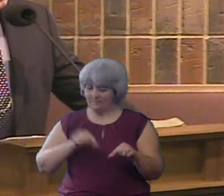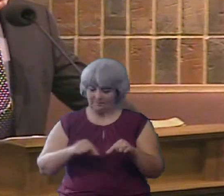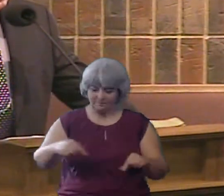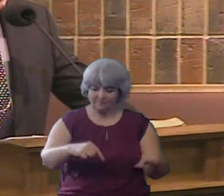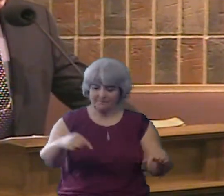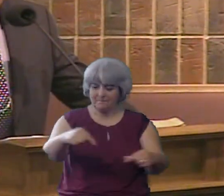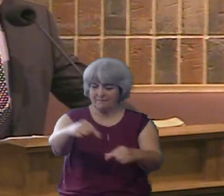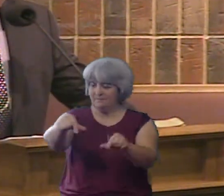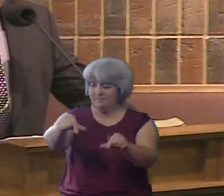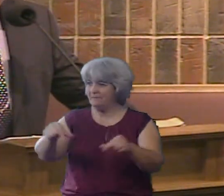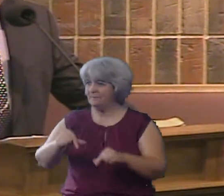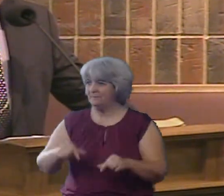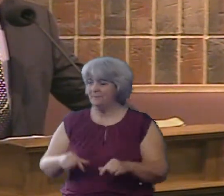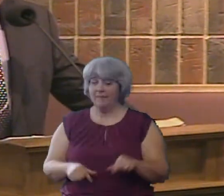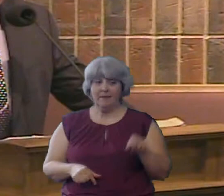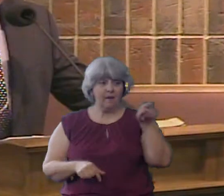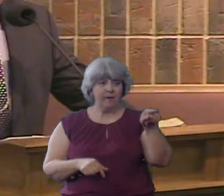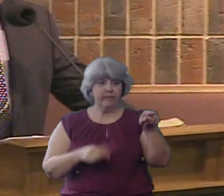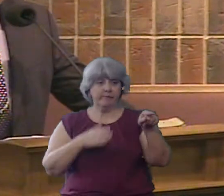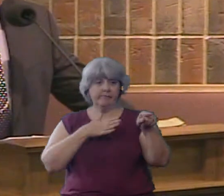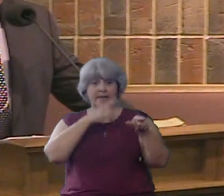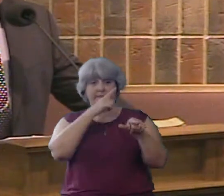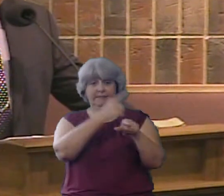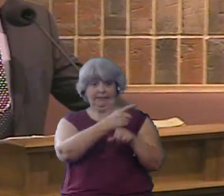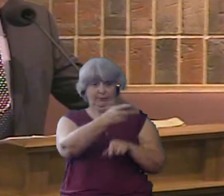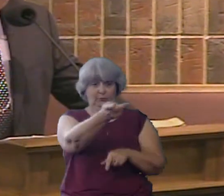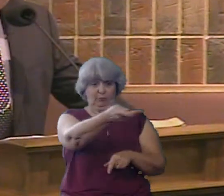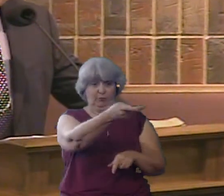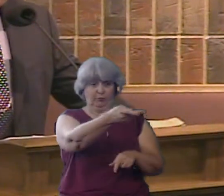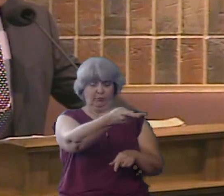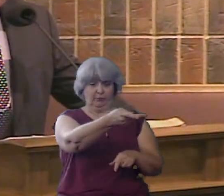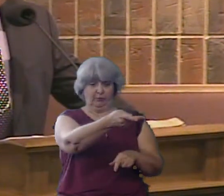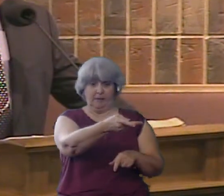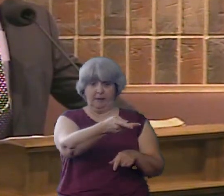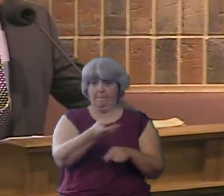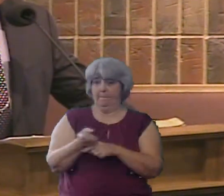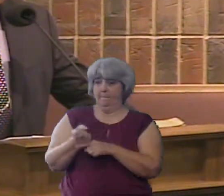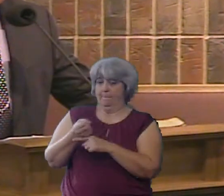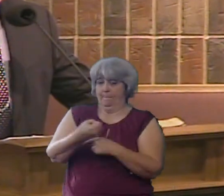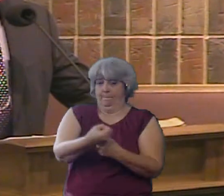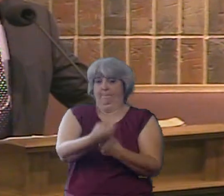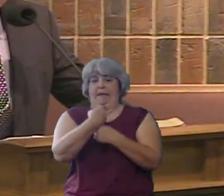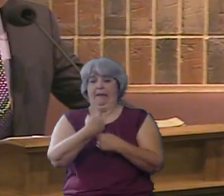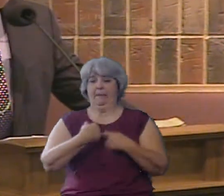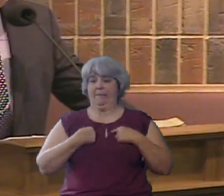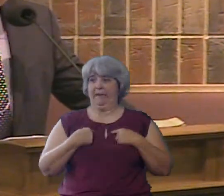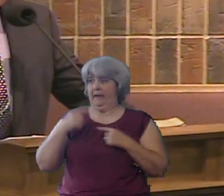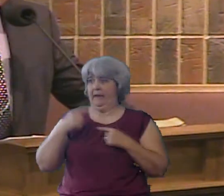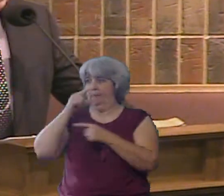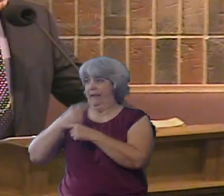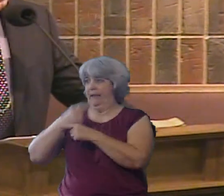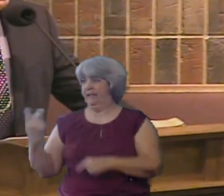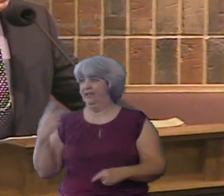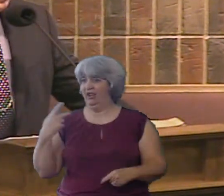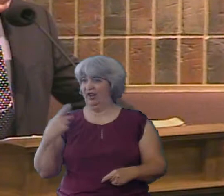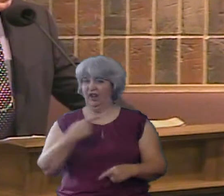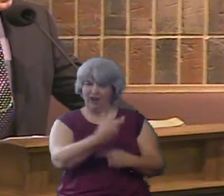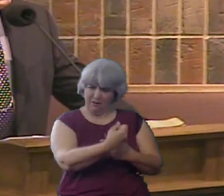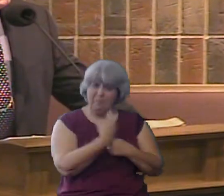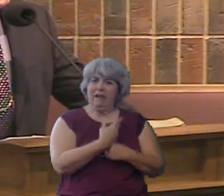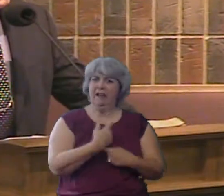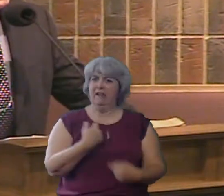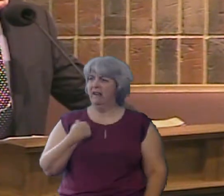sister beat my older sister and me soundly in a game of